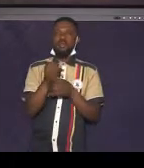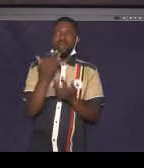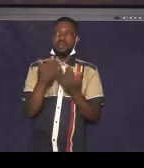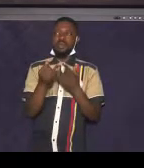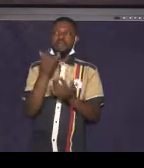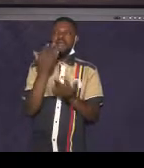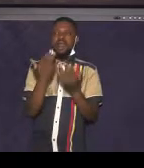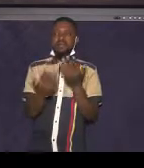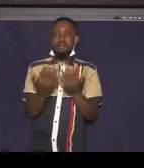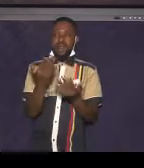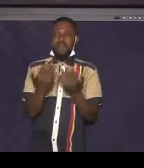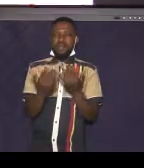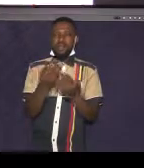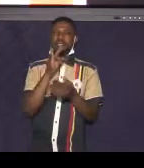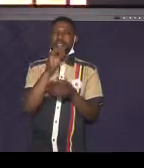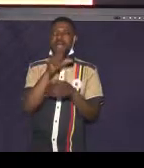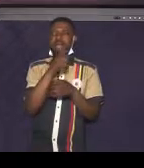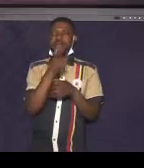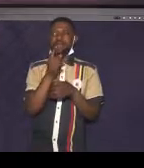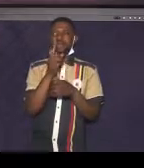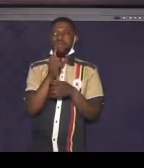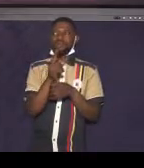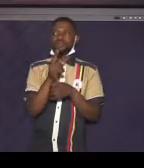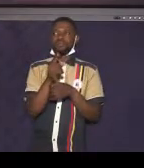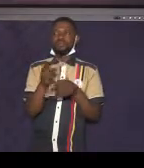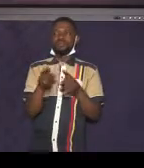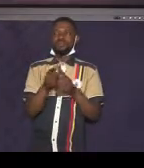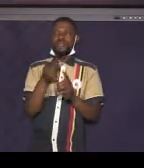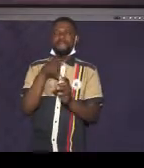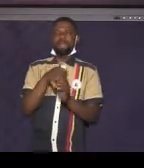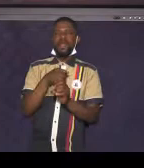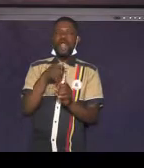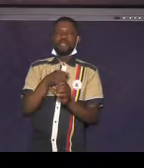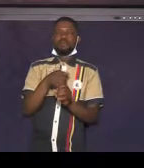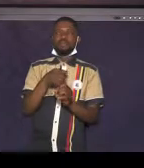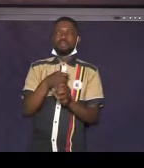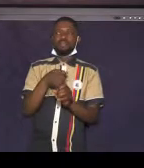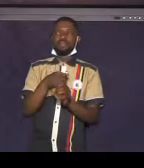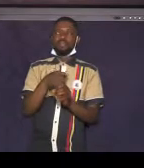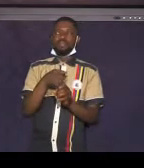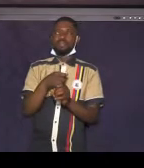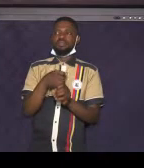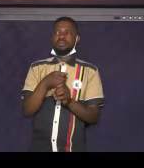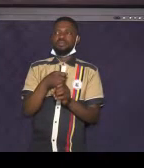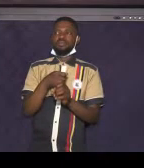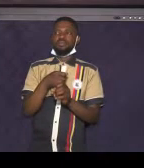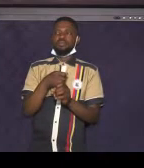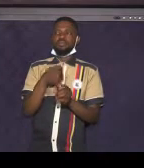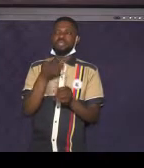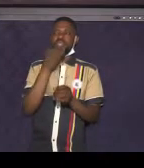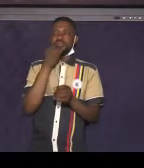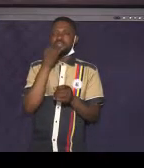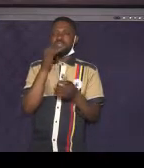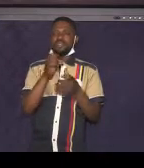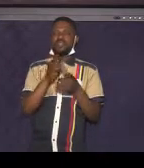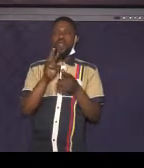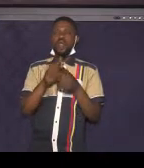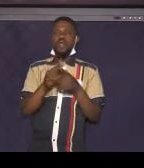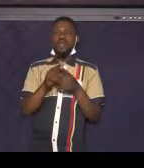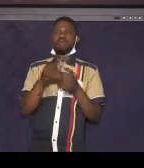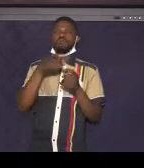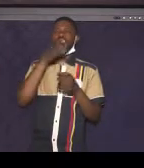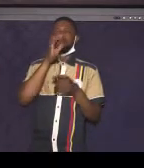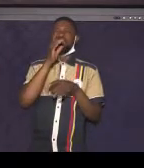accident. Fire is another one. Likewise, poisoning, maybe eating or drinking